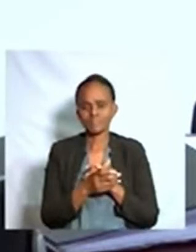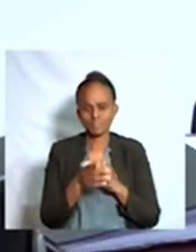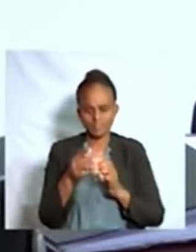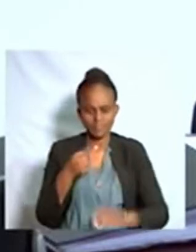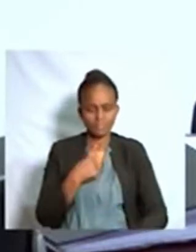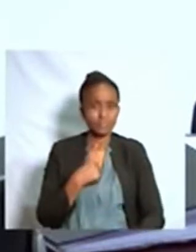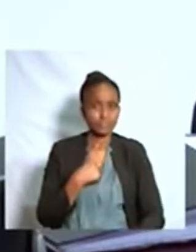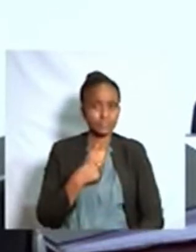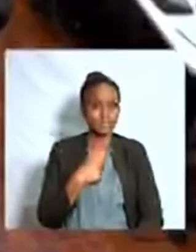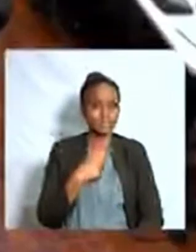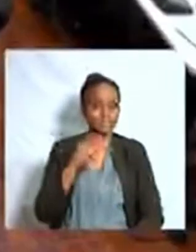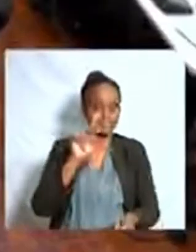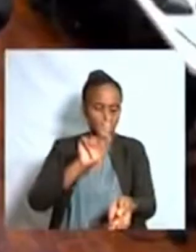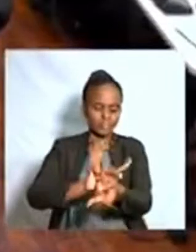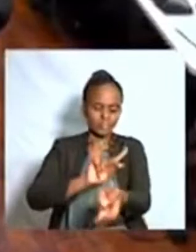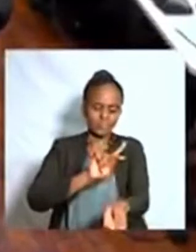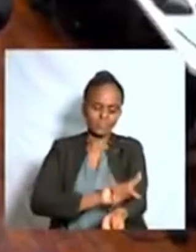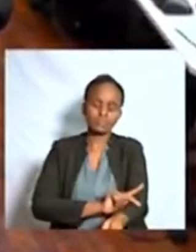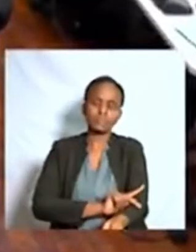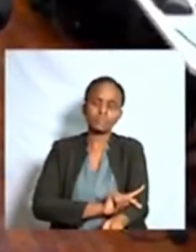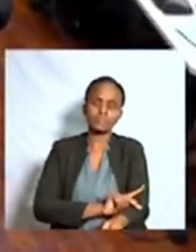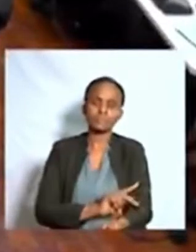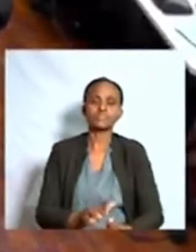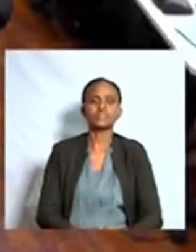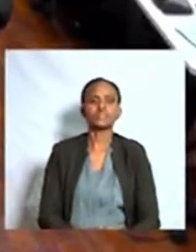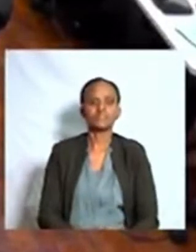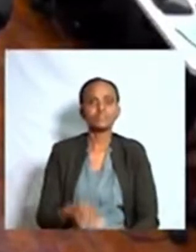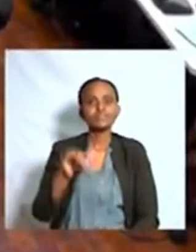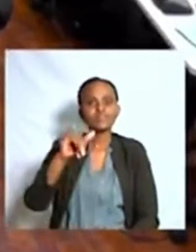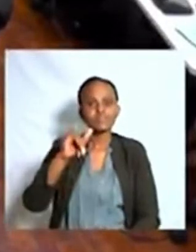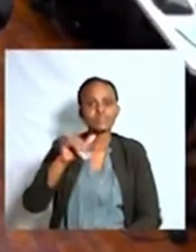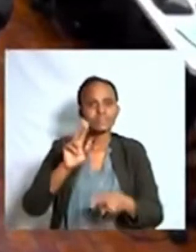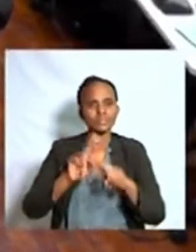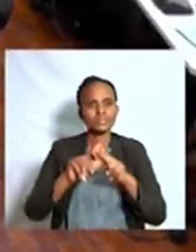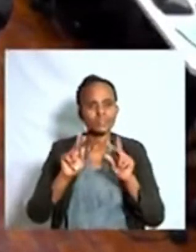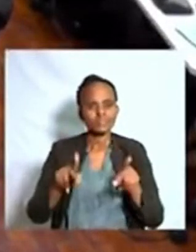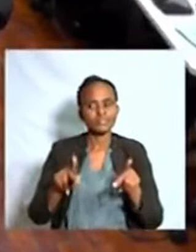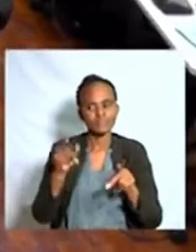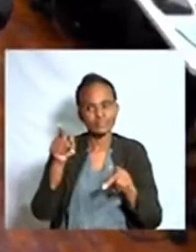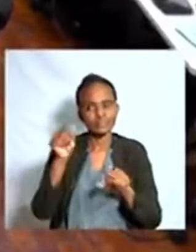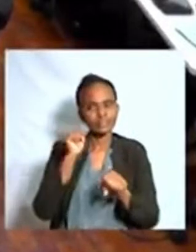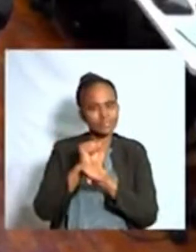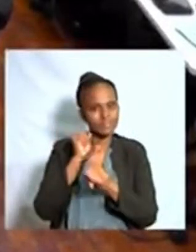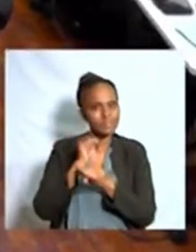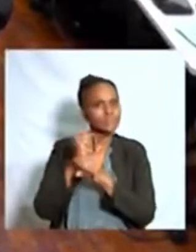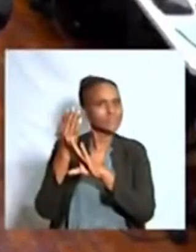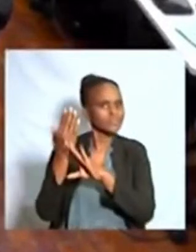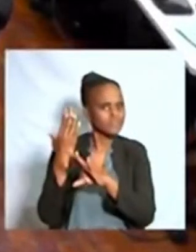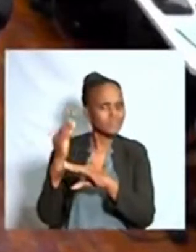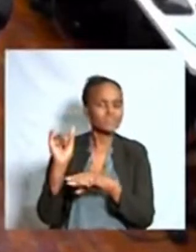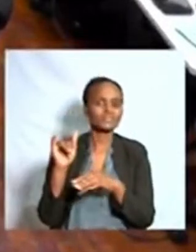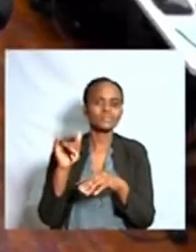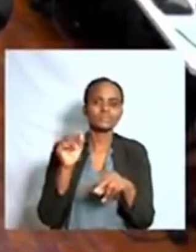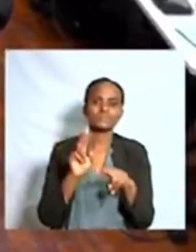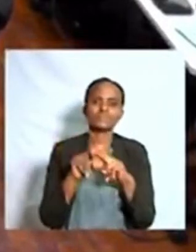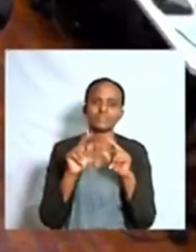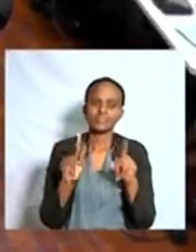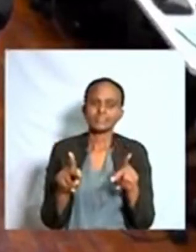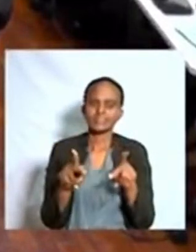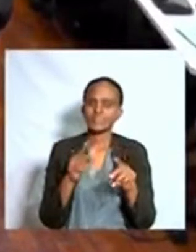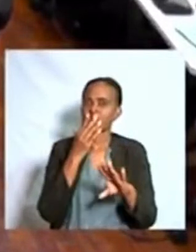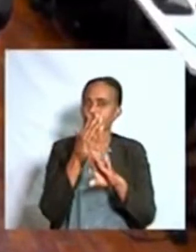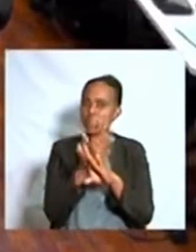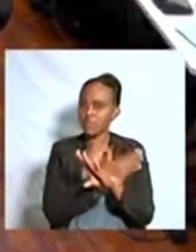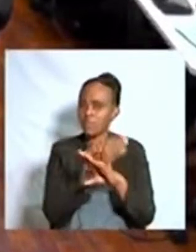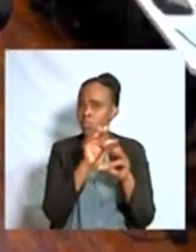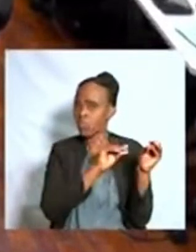in Kasama. In Kasama? Yes, Chair. That's where you were operating from? Yes, Chair. It was done before you